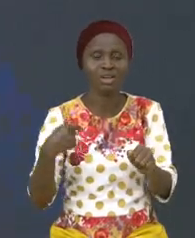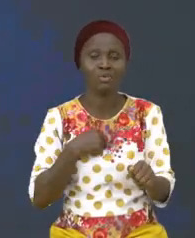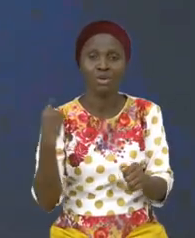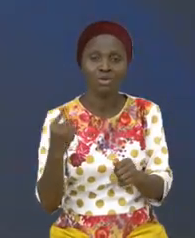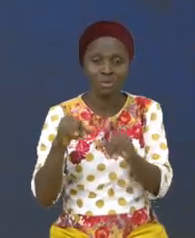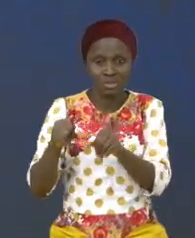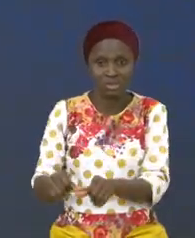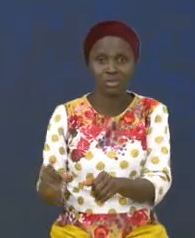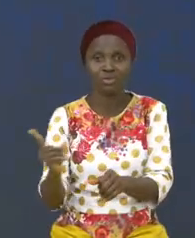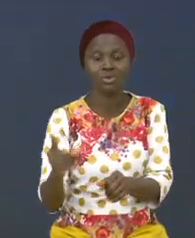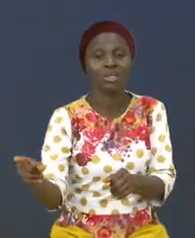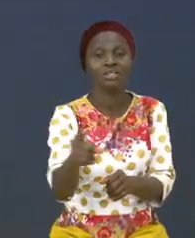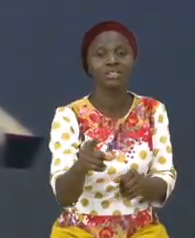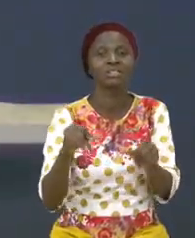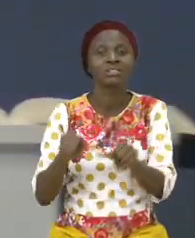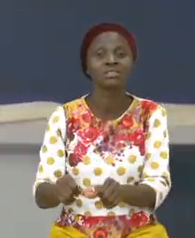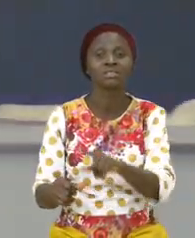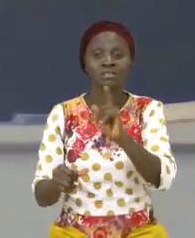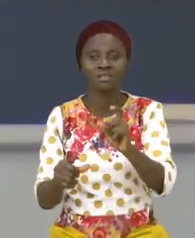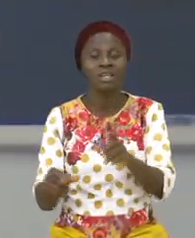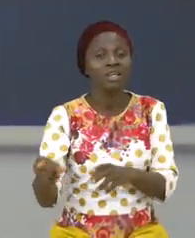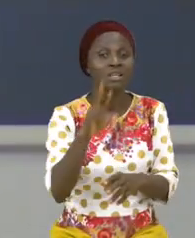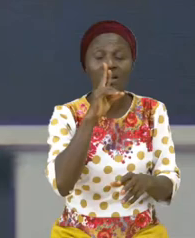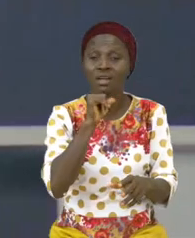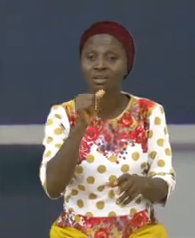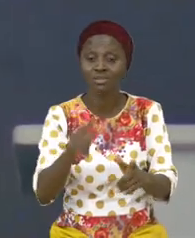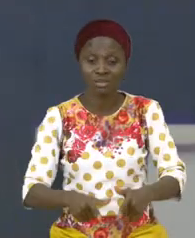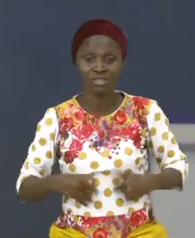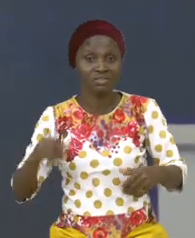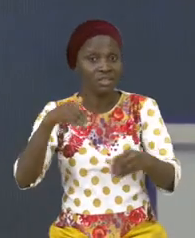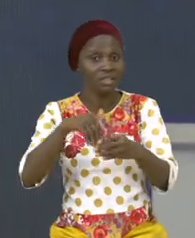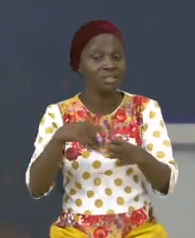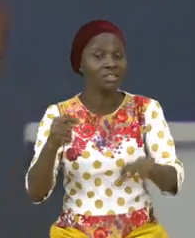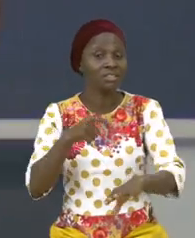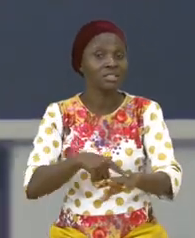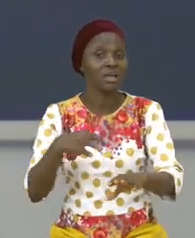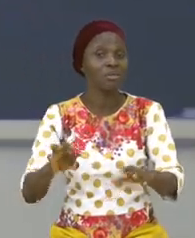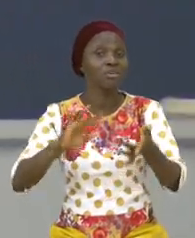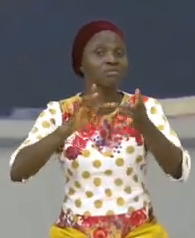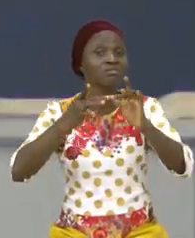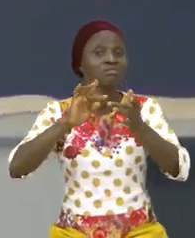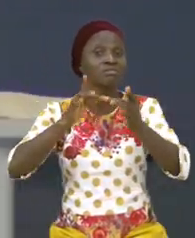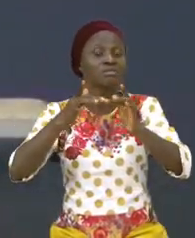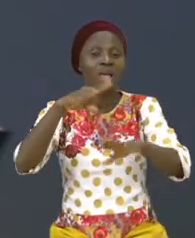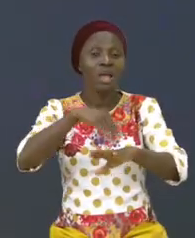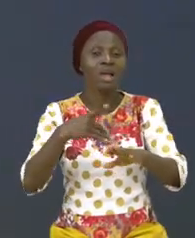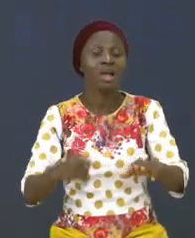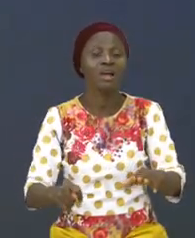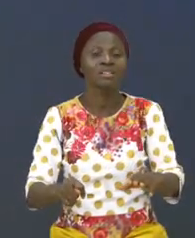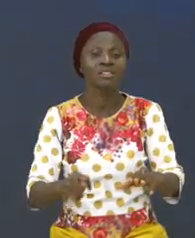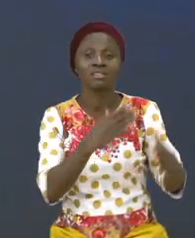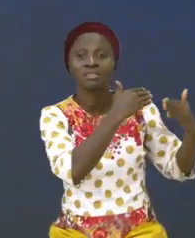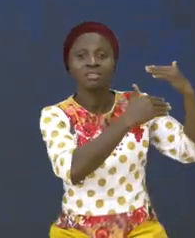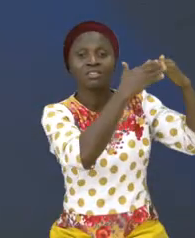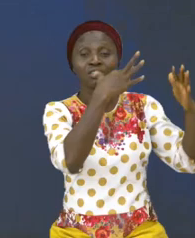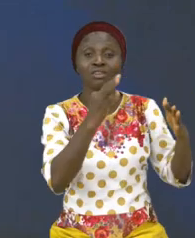not living at the age of technology, at the age of the social media,